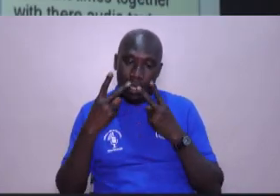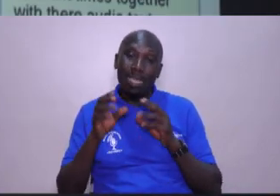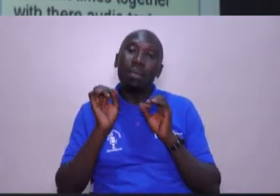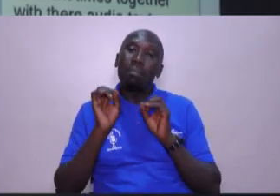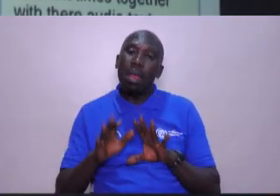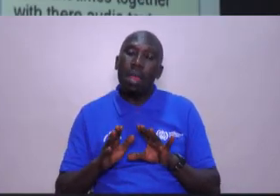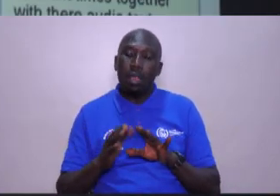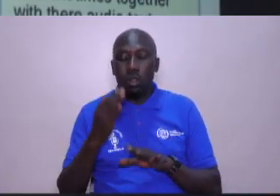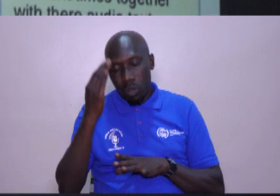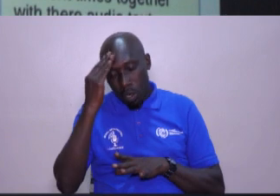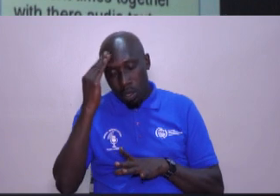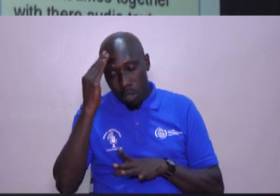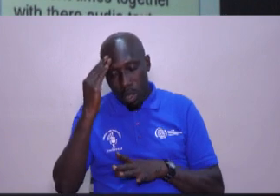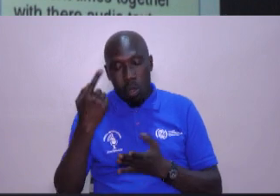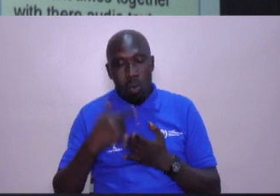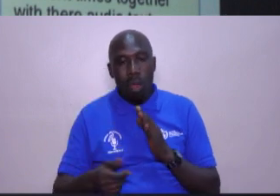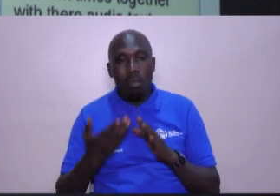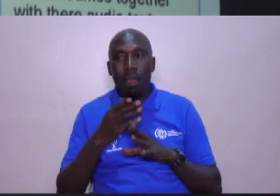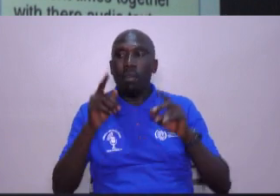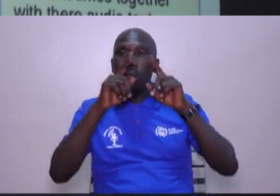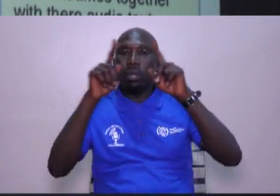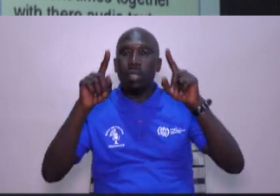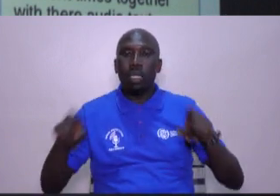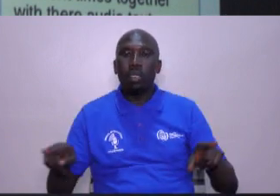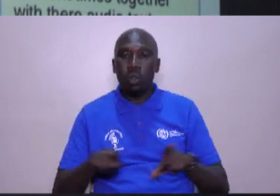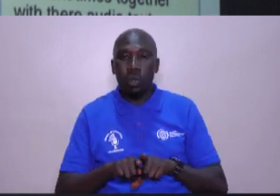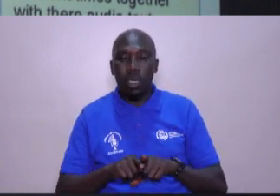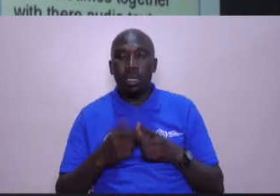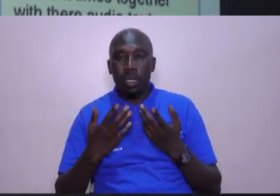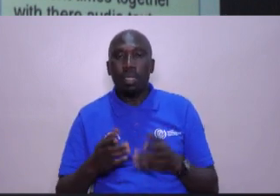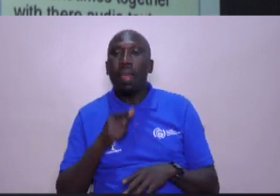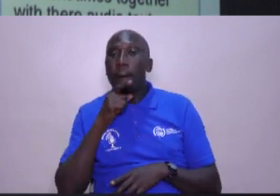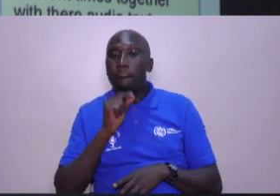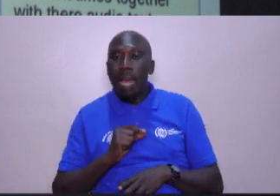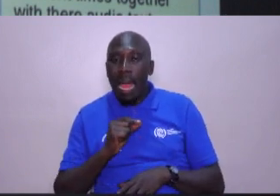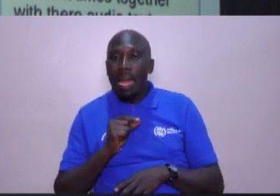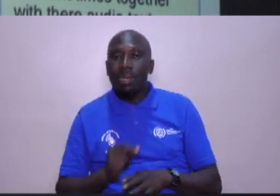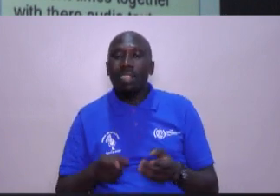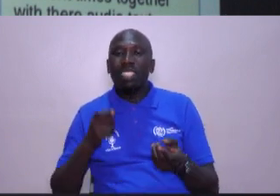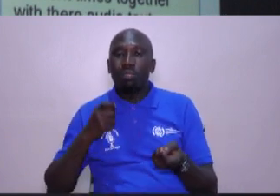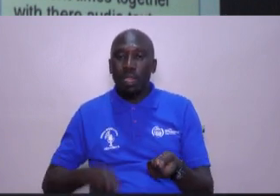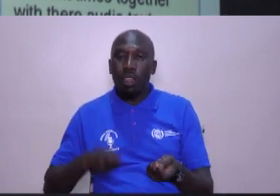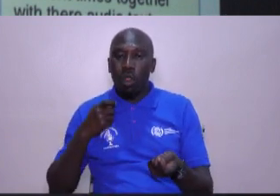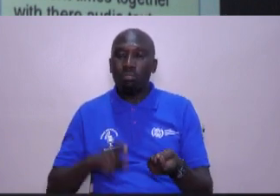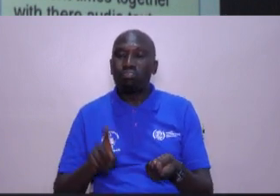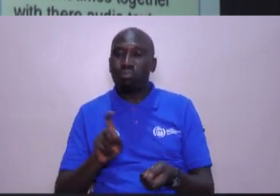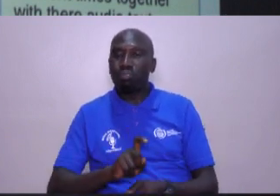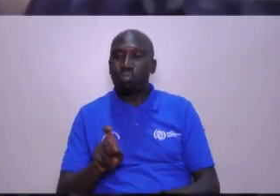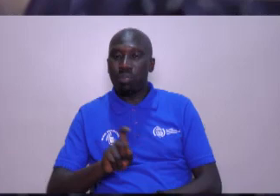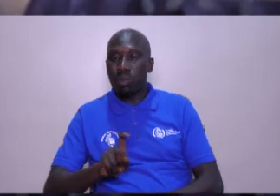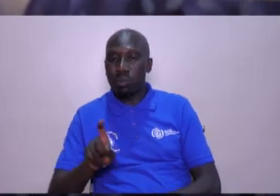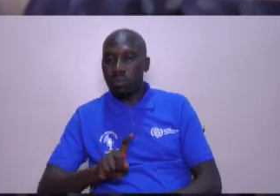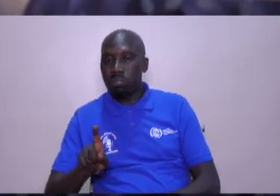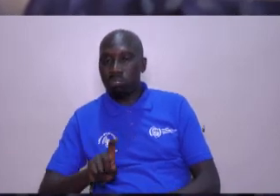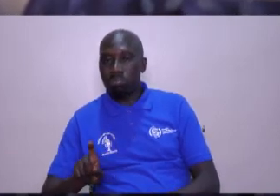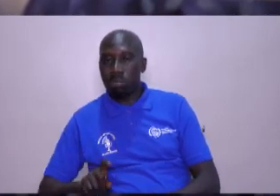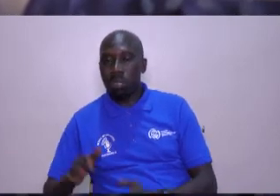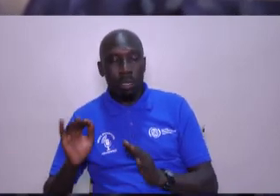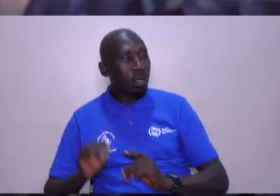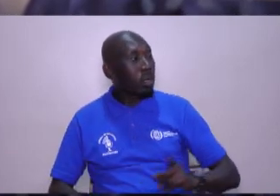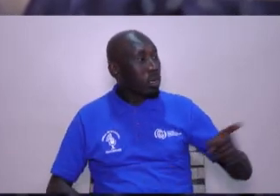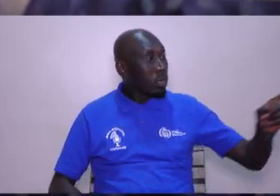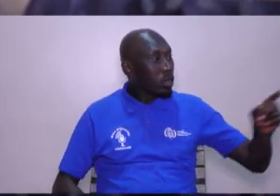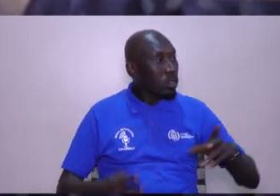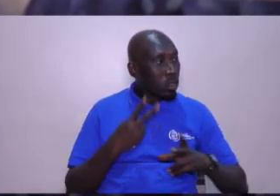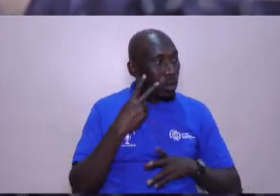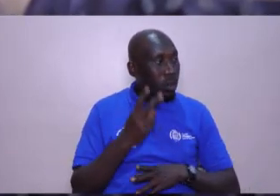seeing to know that what is on the screen now is a man sprinkling? That's what he's meaning. You're looking at someone who has